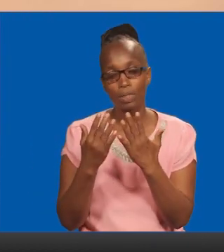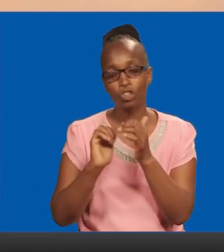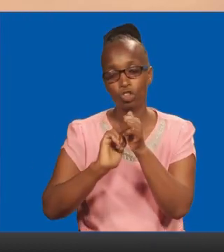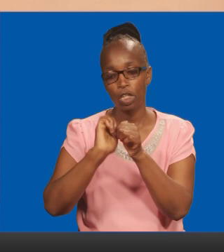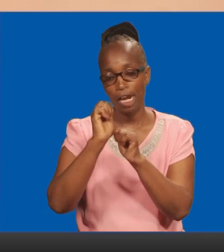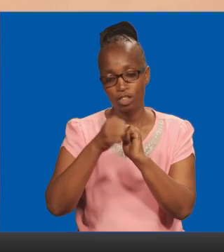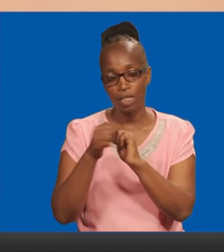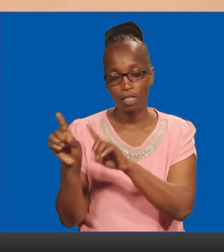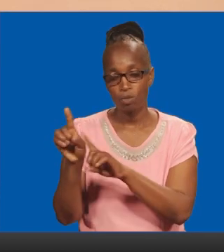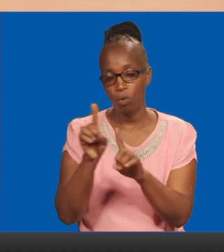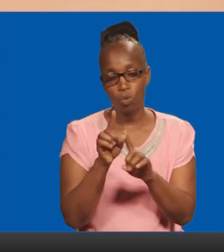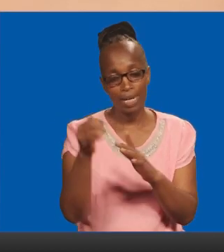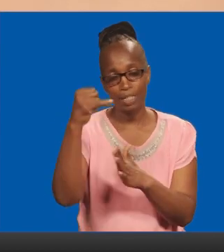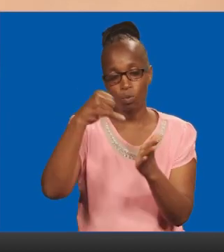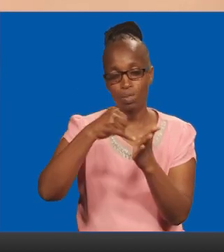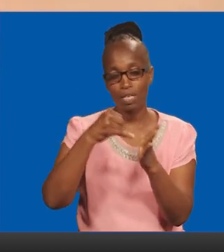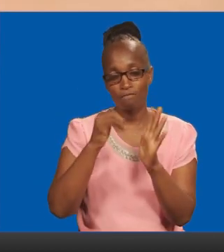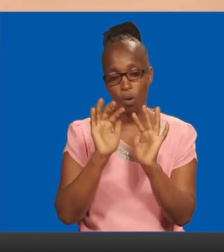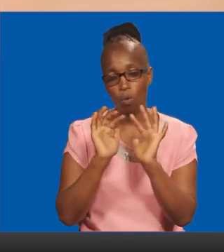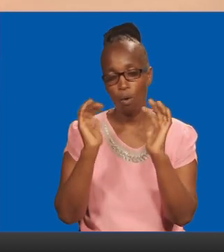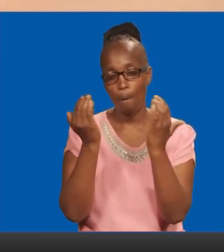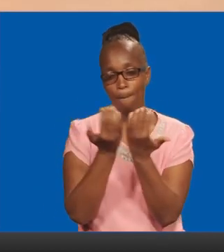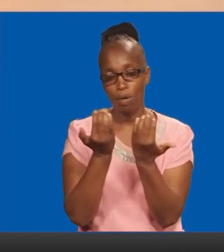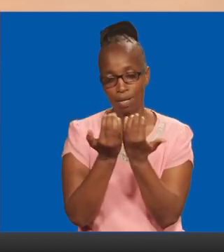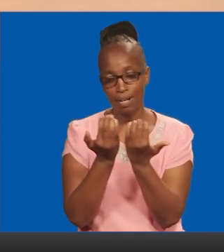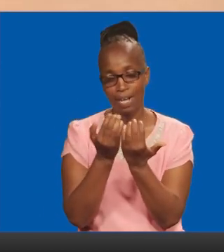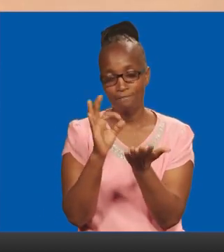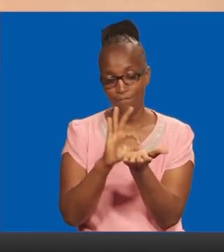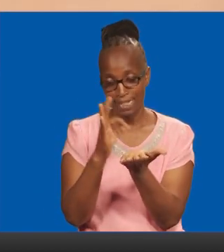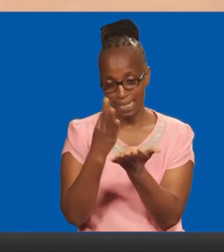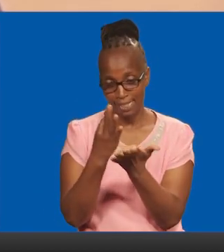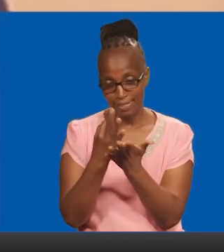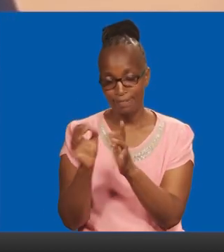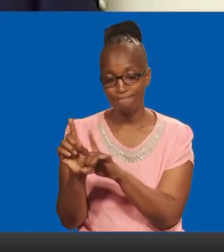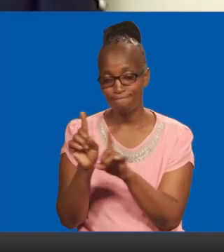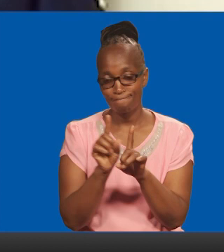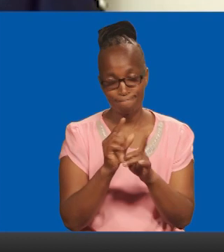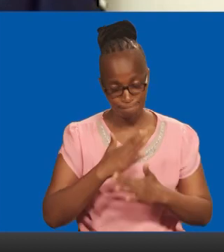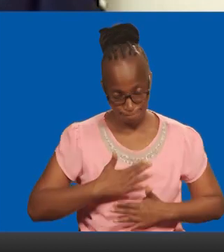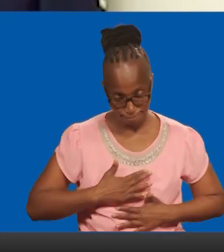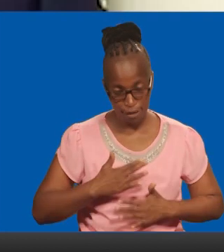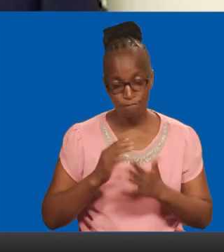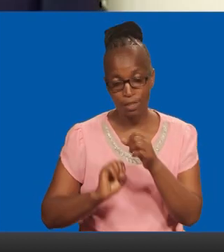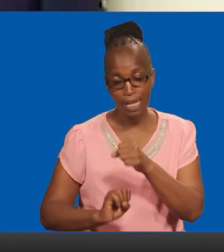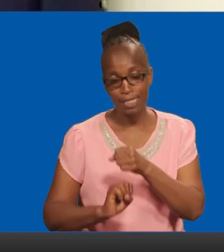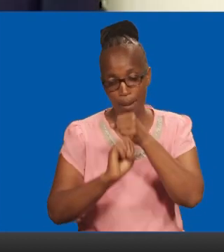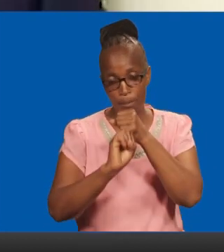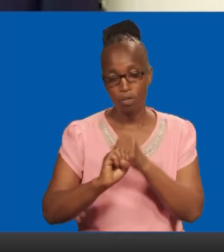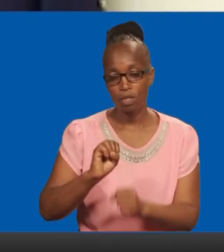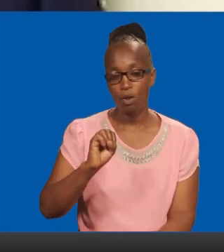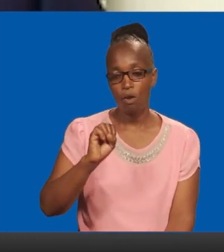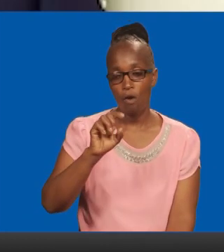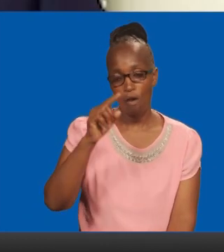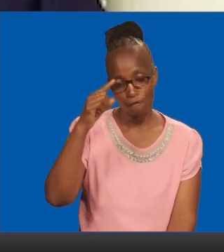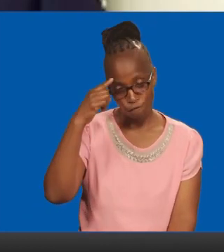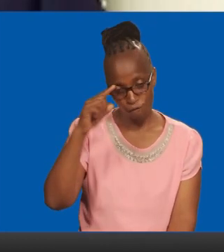more reformed and inclusive global climate financing. Vile vile Ruto akimuomba usaidizi kutoka